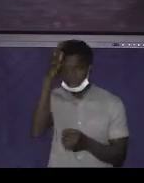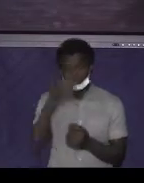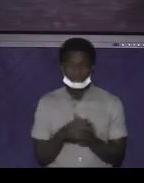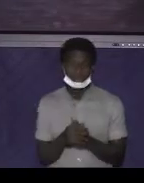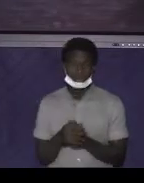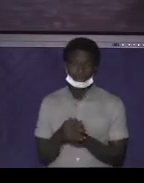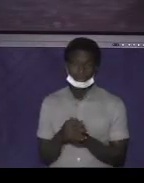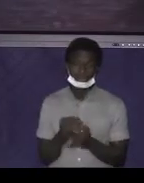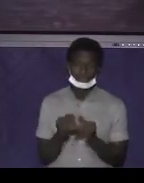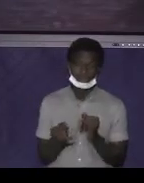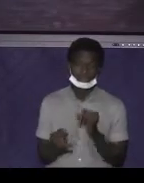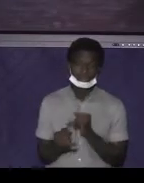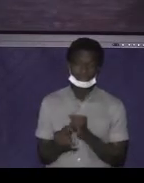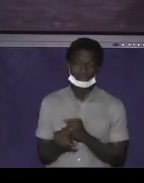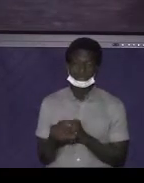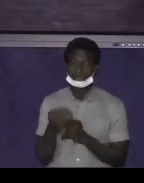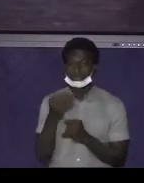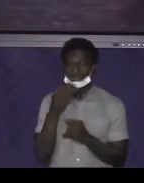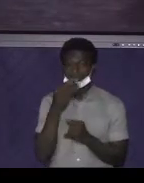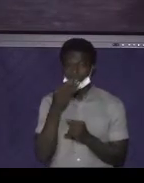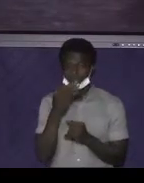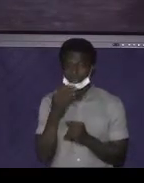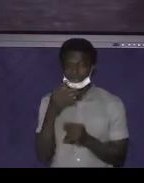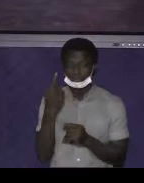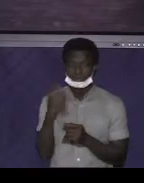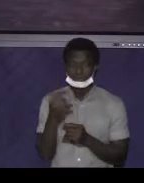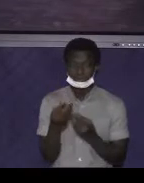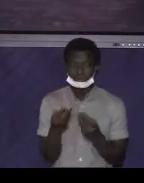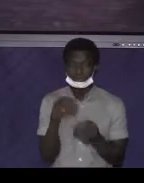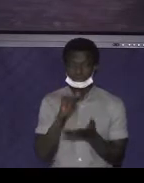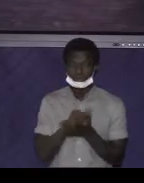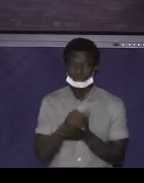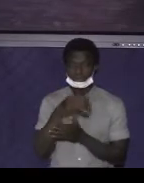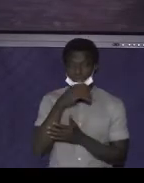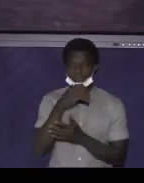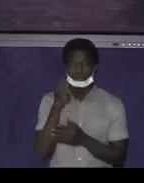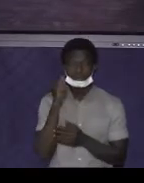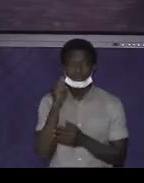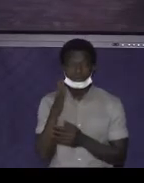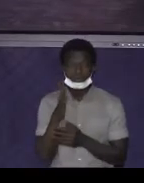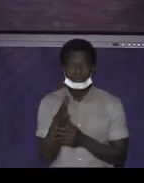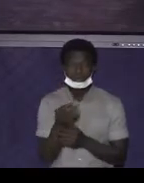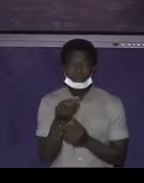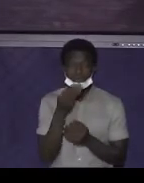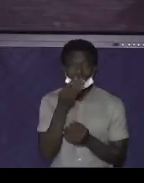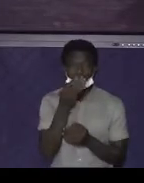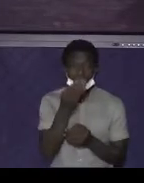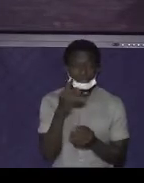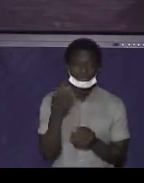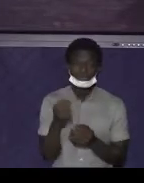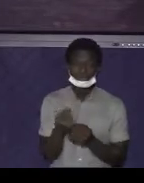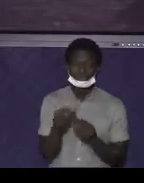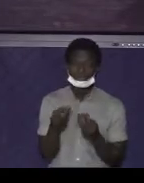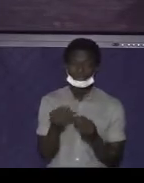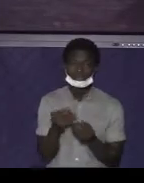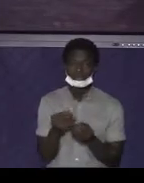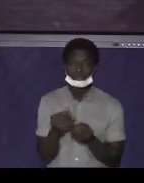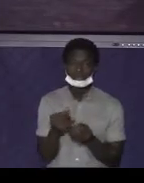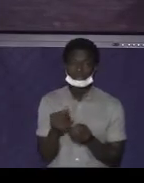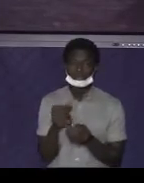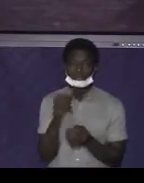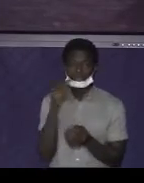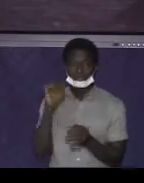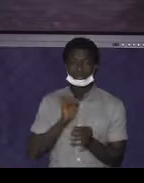dust. Oh, that old woman kissed the dust yesterday. I've given you